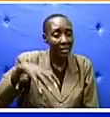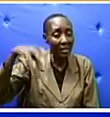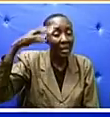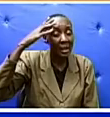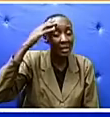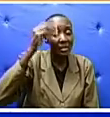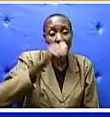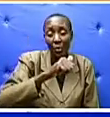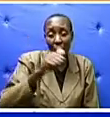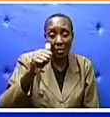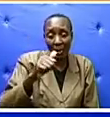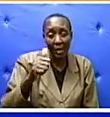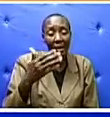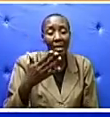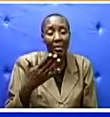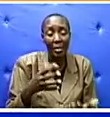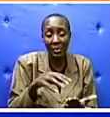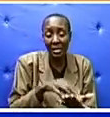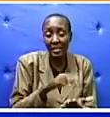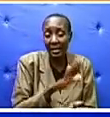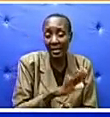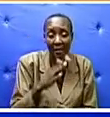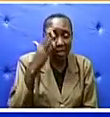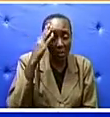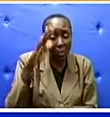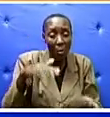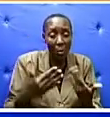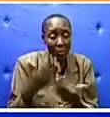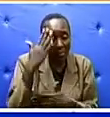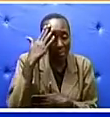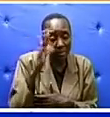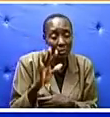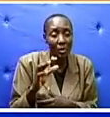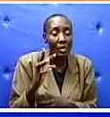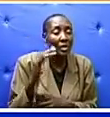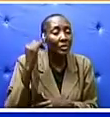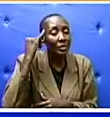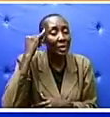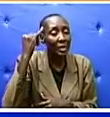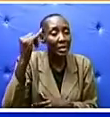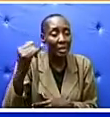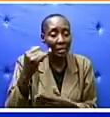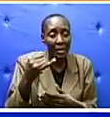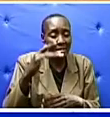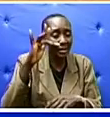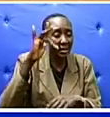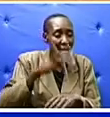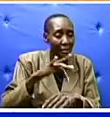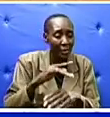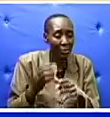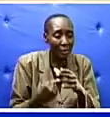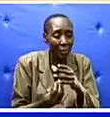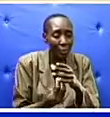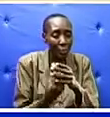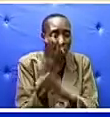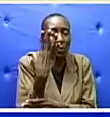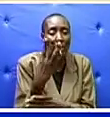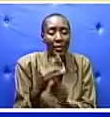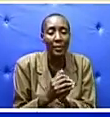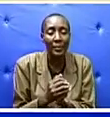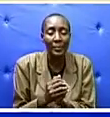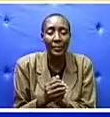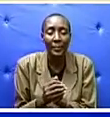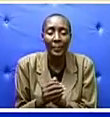well, maybe they know their status, or they don't know. So you can imagine the rise of infection has gone very high. Mm-hmm. Yeah. And David,